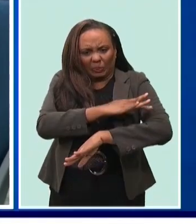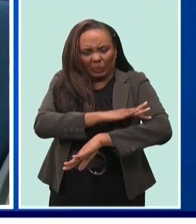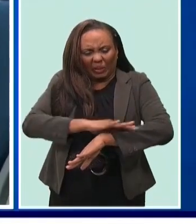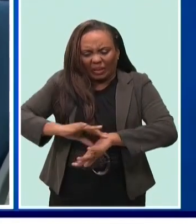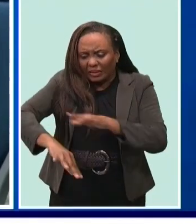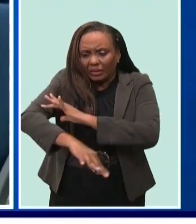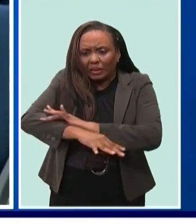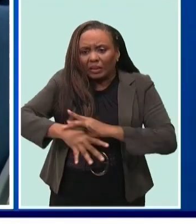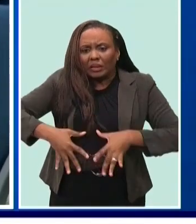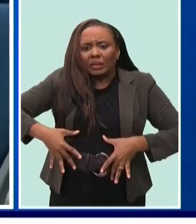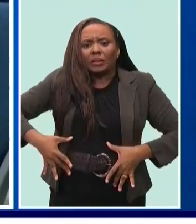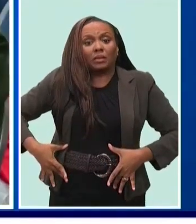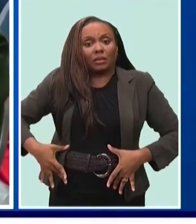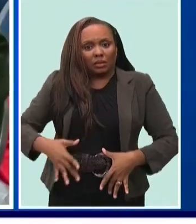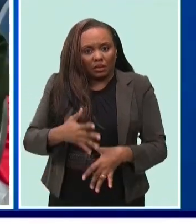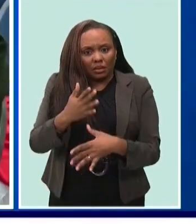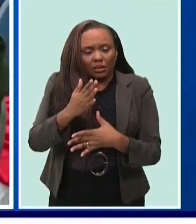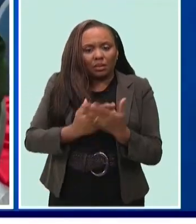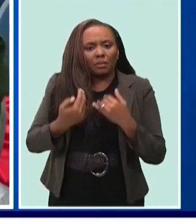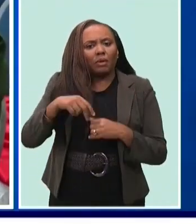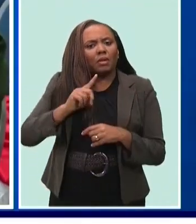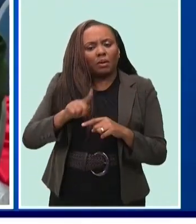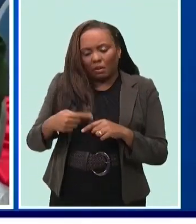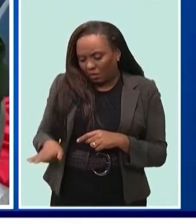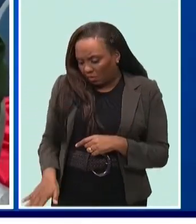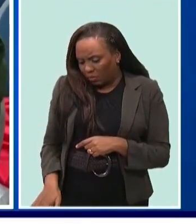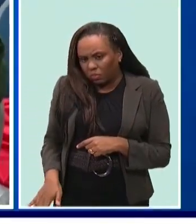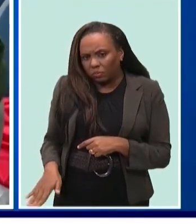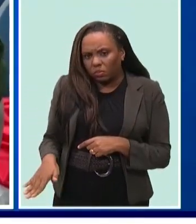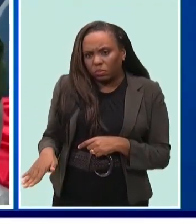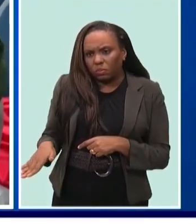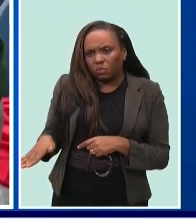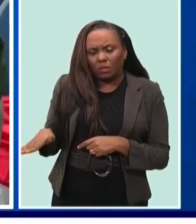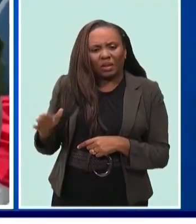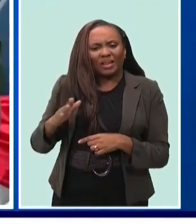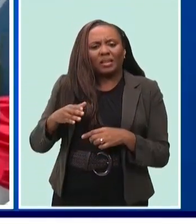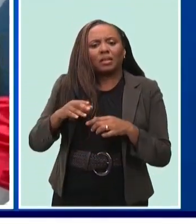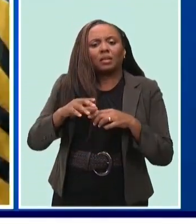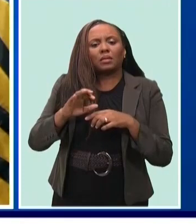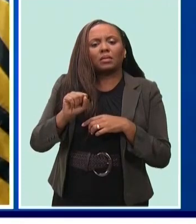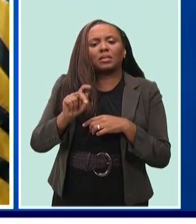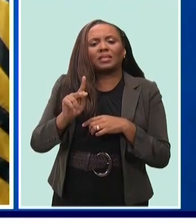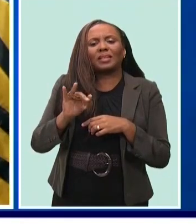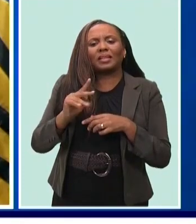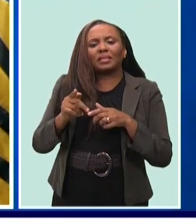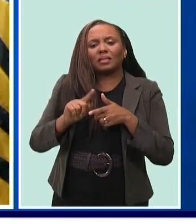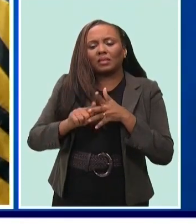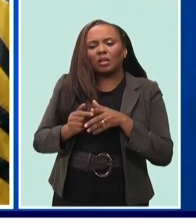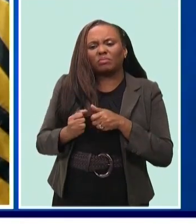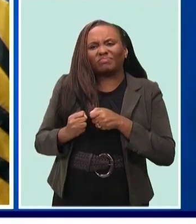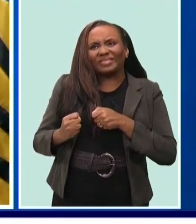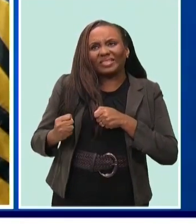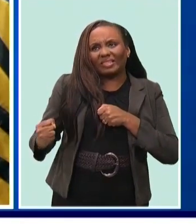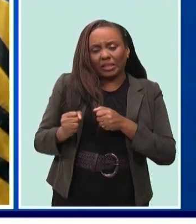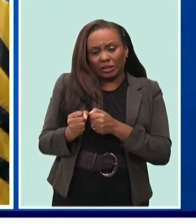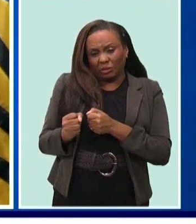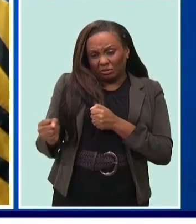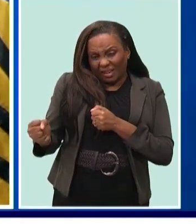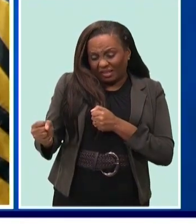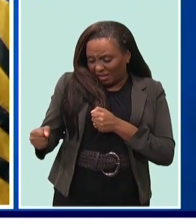marks physiologically just from growing as you get to puberty, and the skin starts to, and the body starts to develop more and